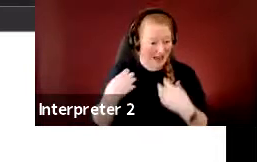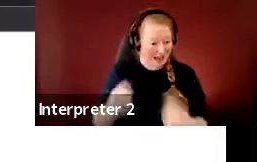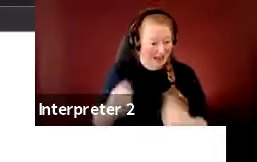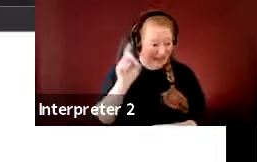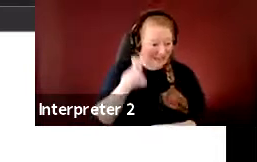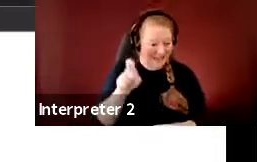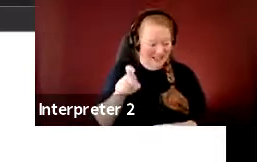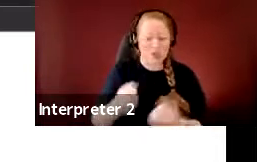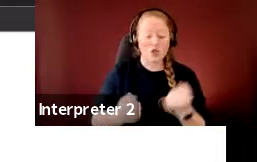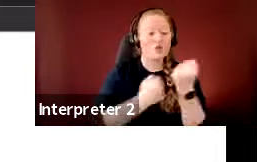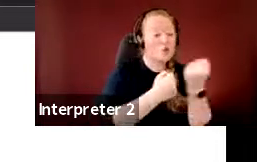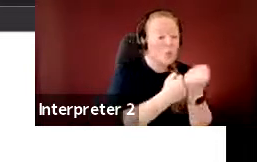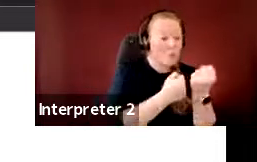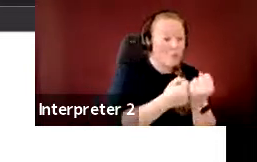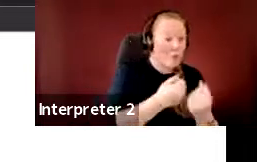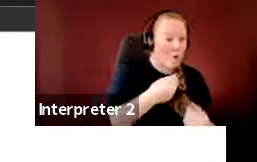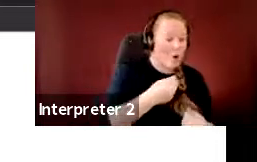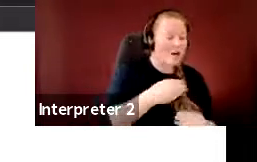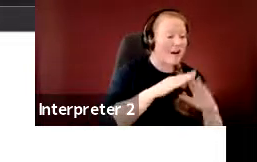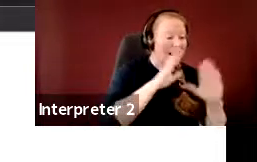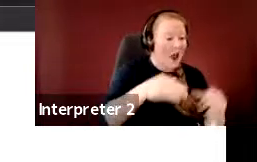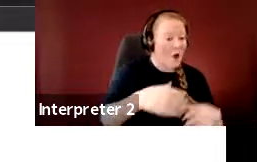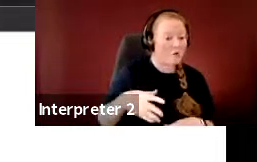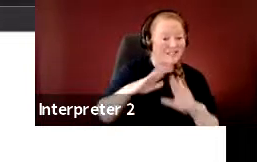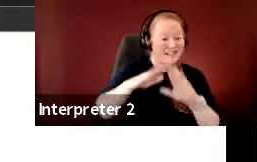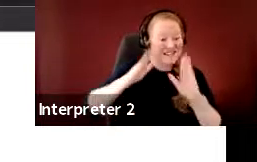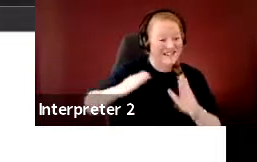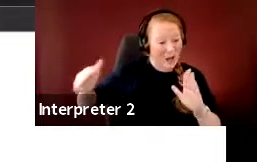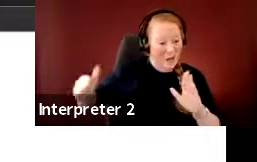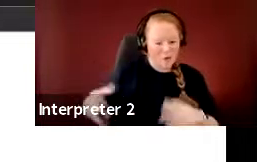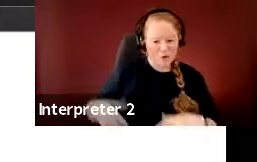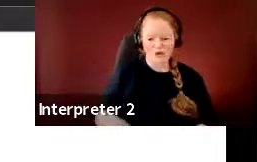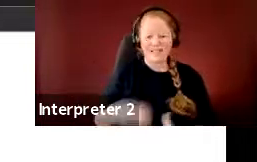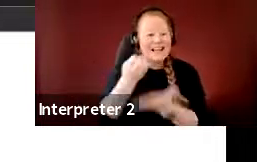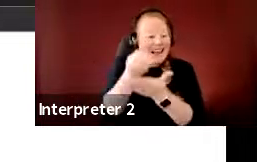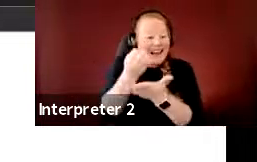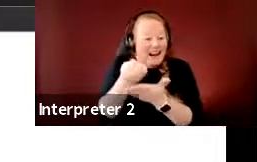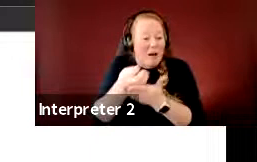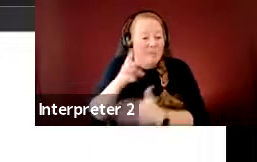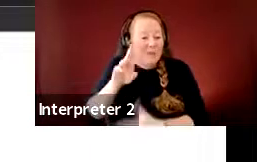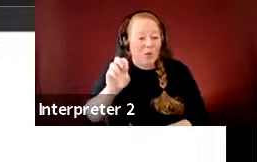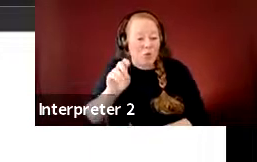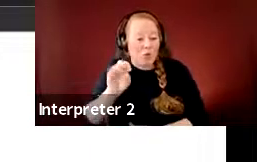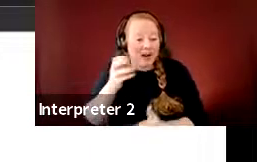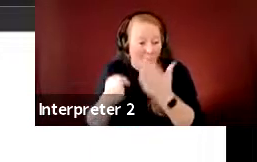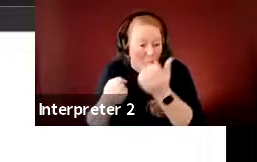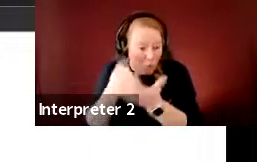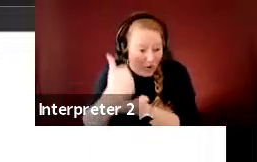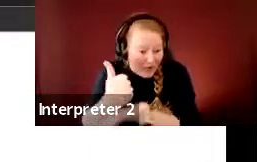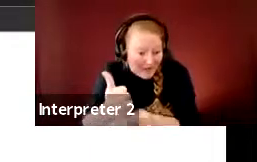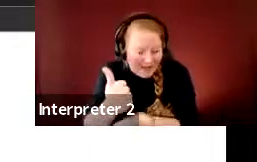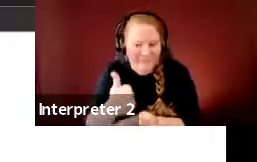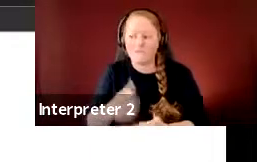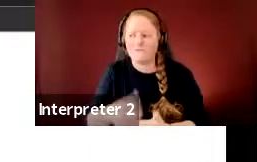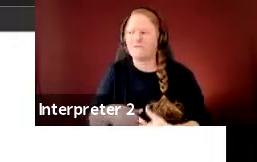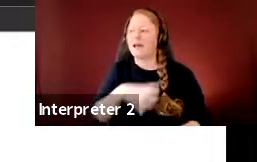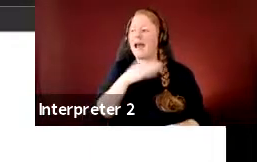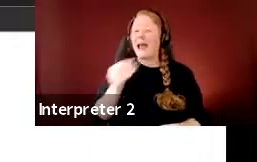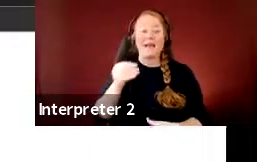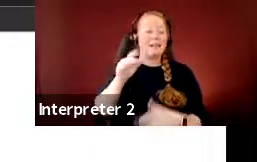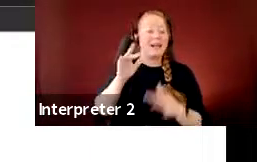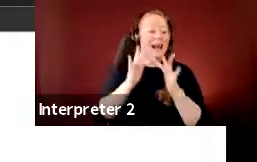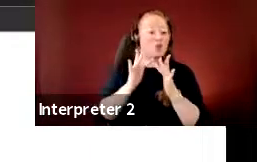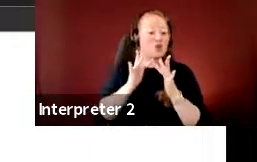unhoused neighbors, economic relief, youth jobs and programming, expanding internet